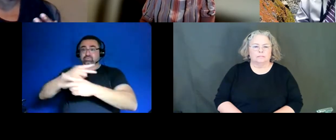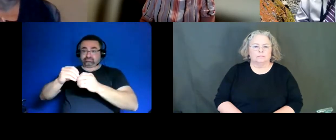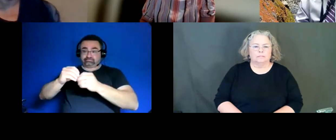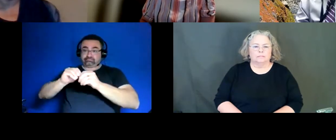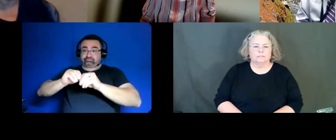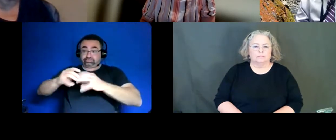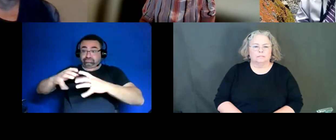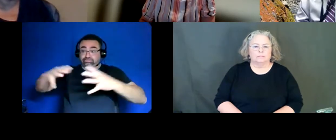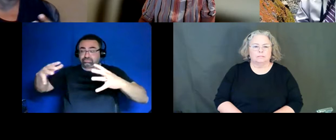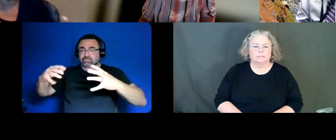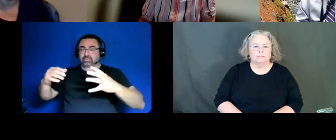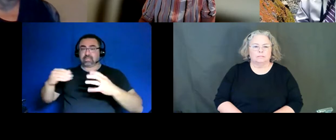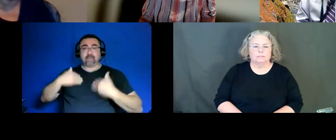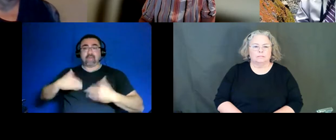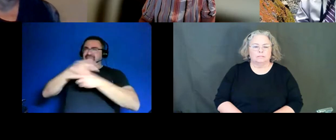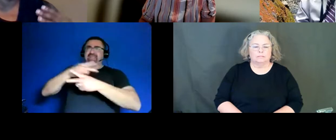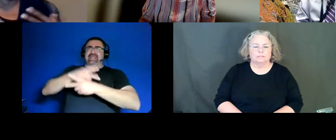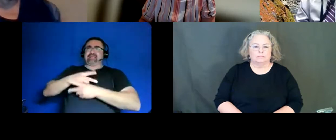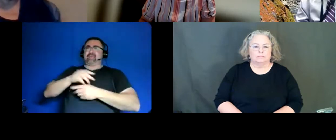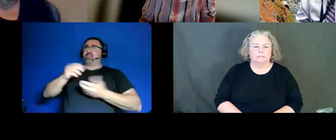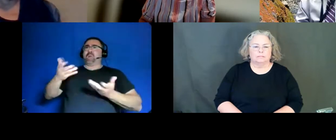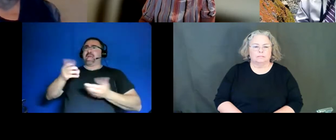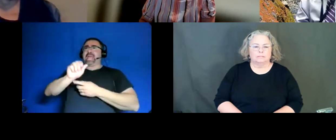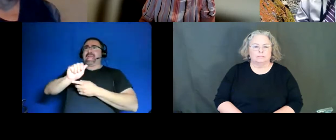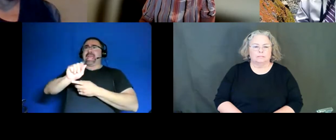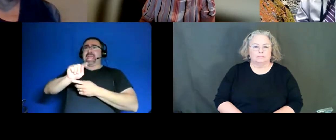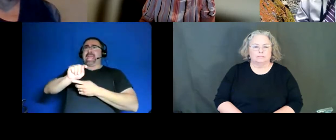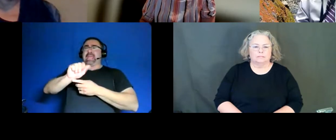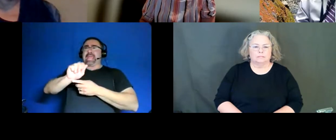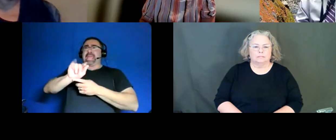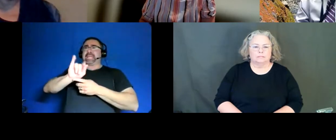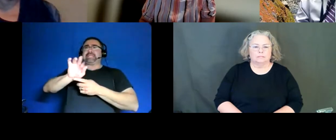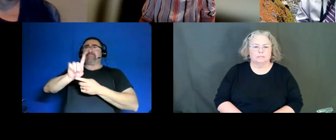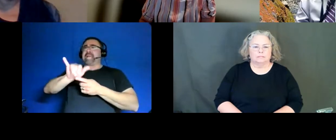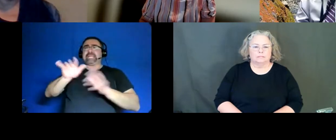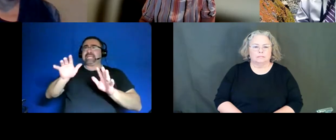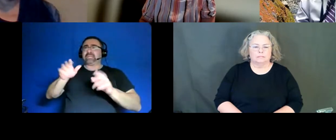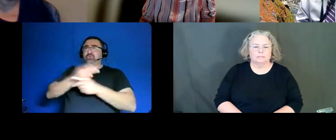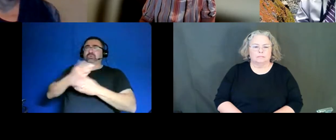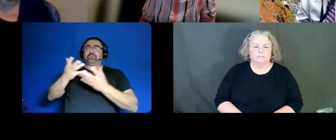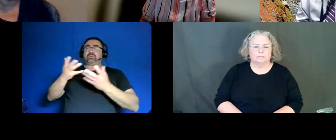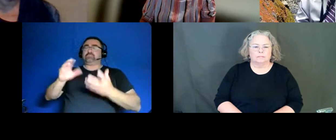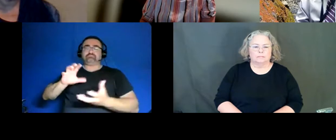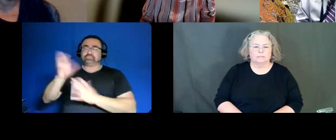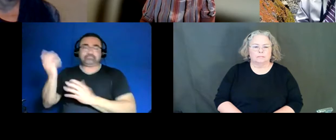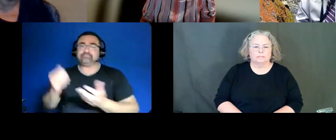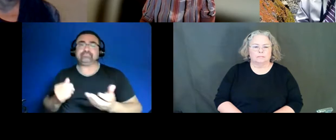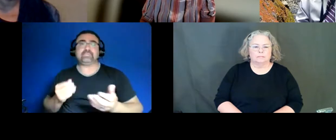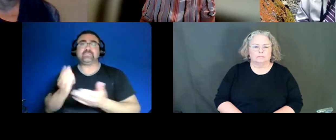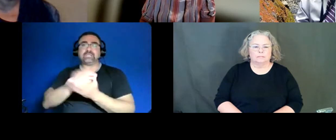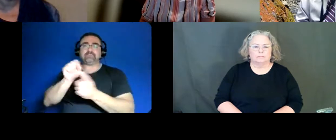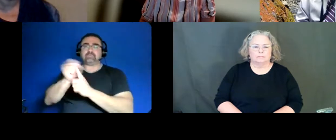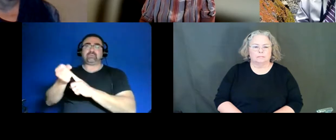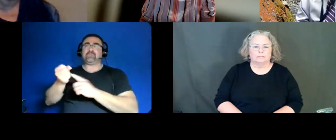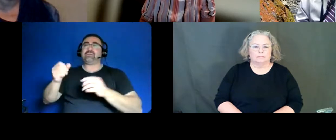the body is able to figure out the antibodies, the person is on a vent. And sometimes in those situations, the virus